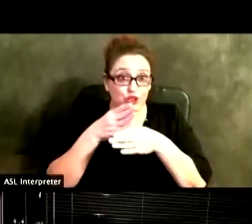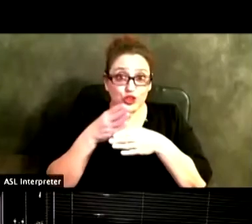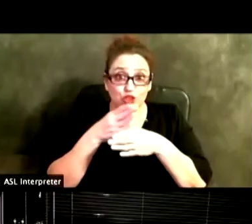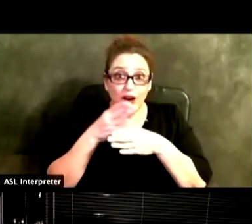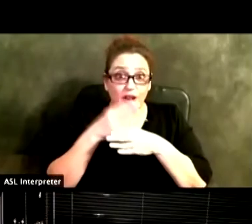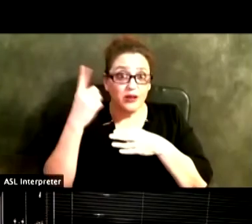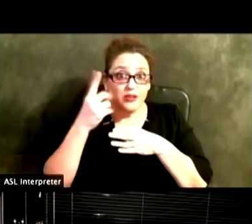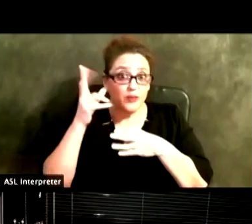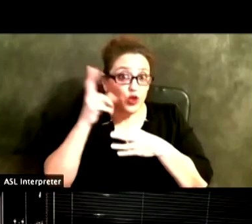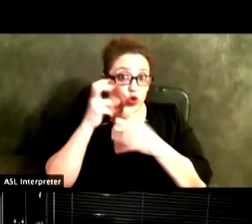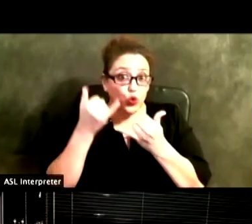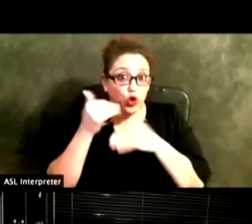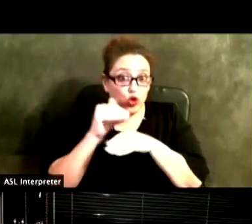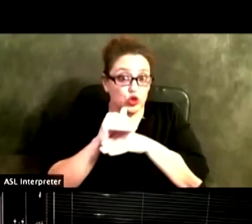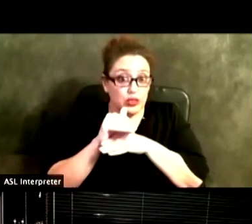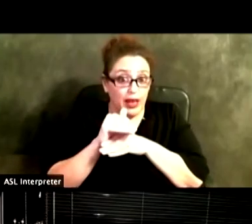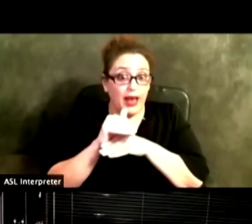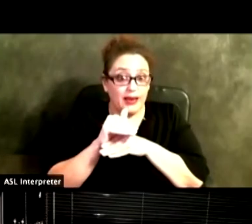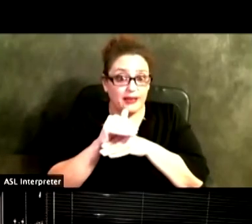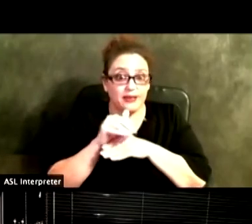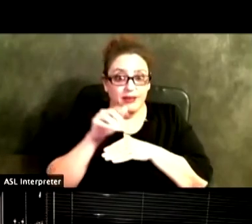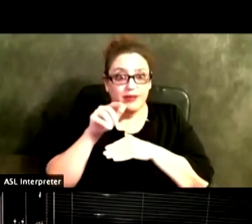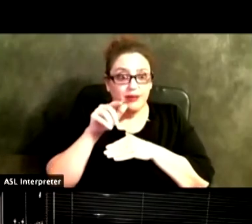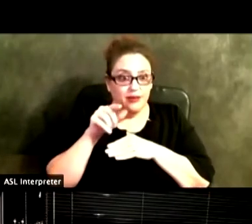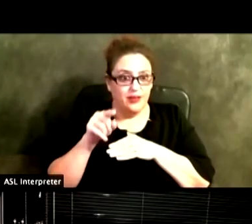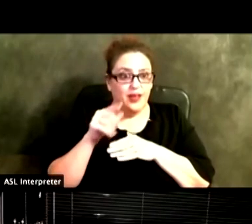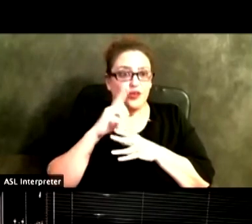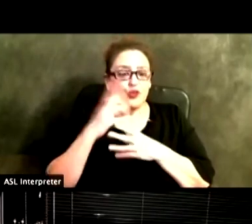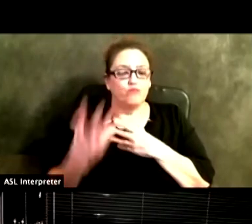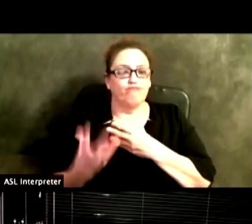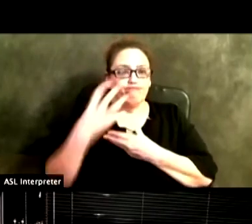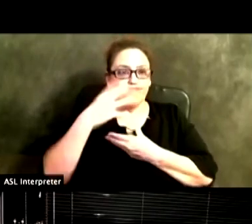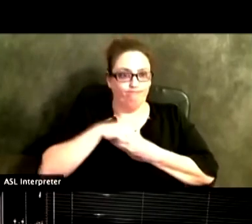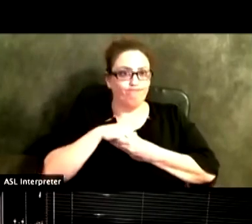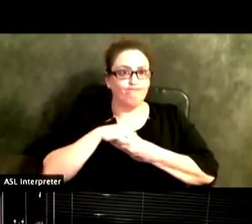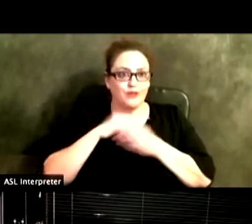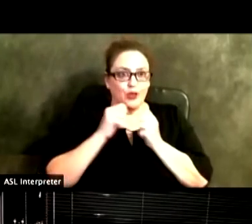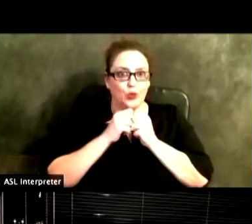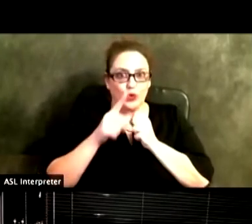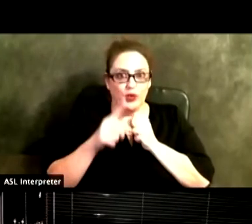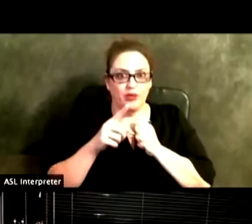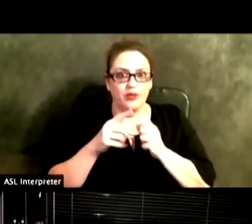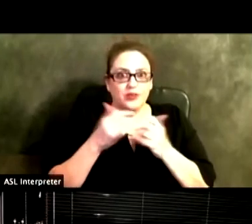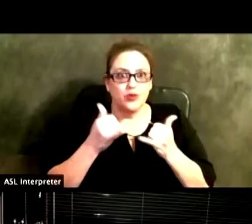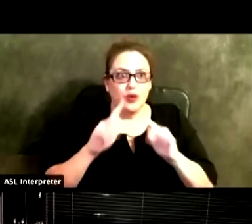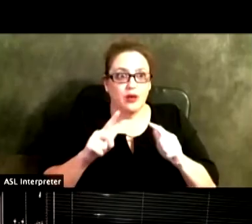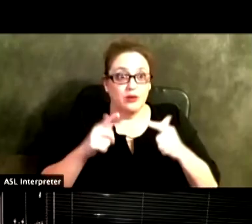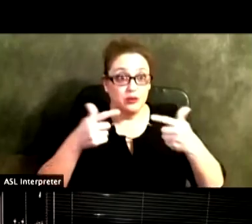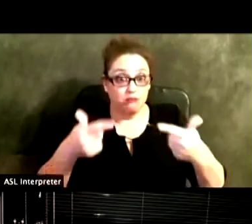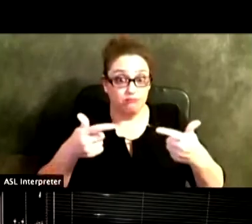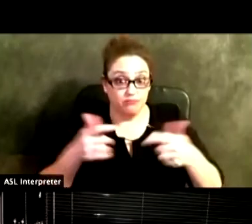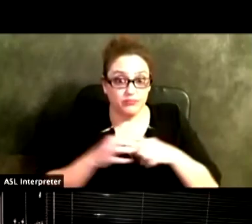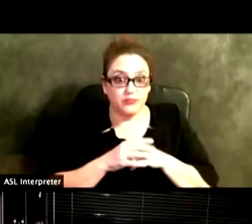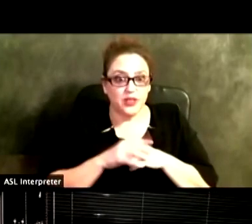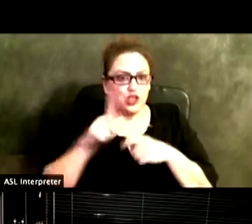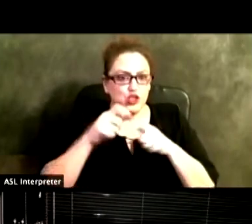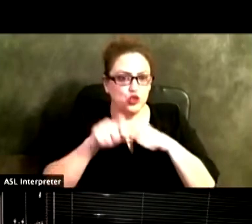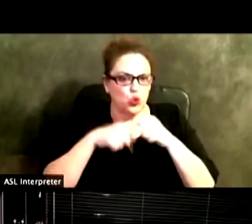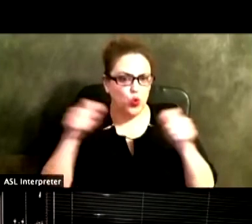tonight that you are taking with you and wanted to share with us. So the floor is yours just to wrap things